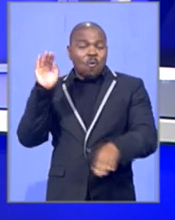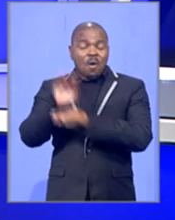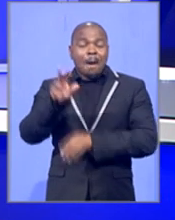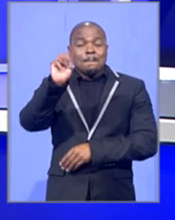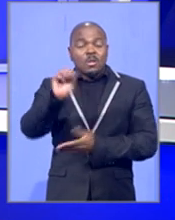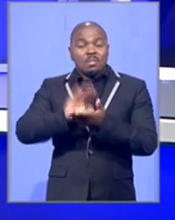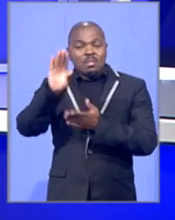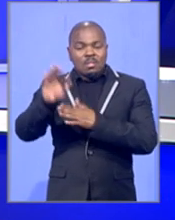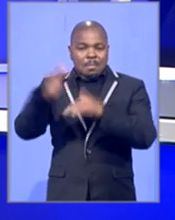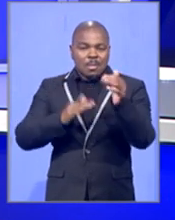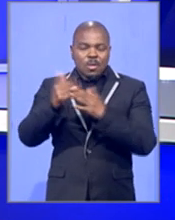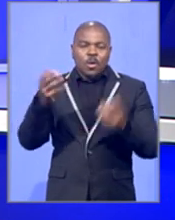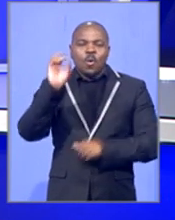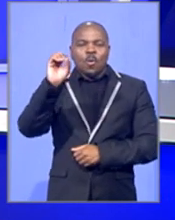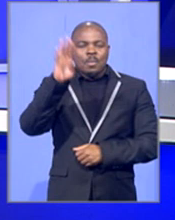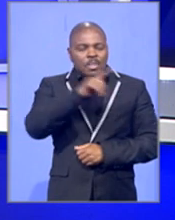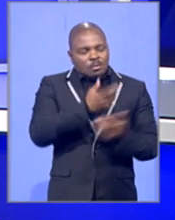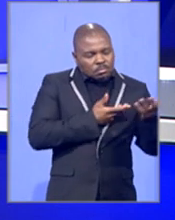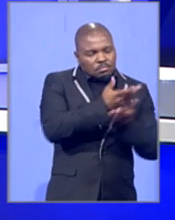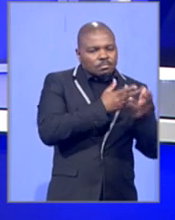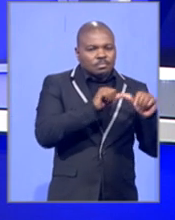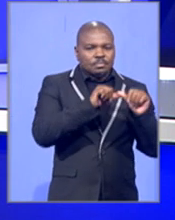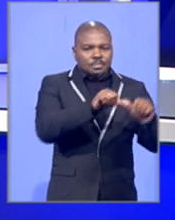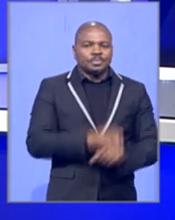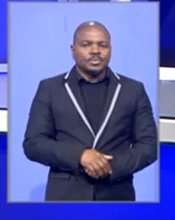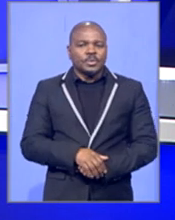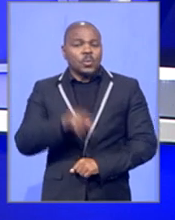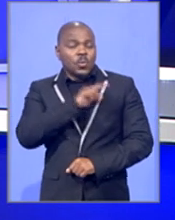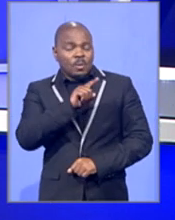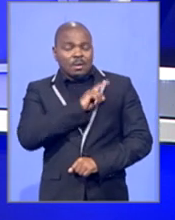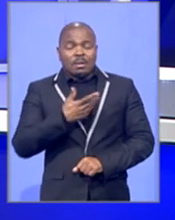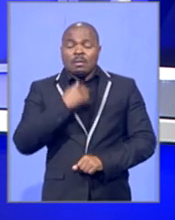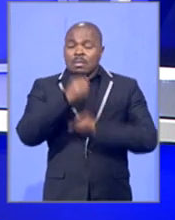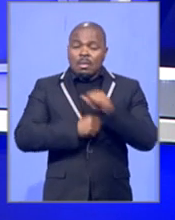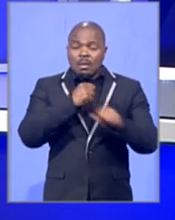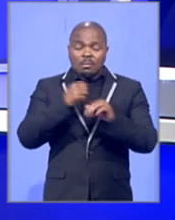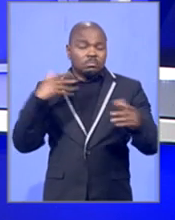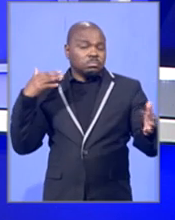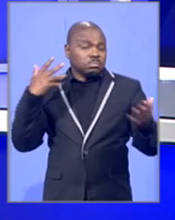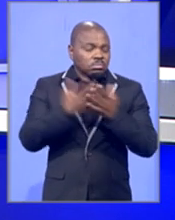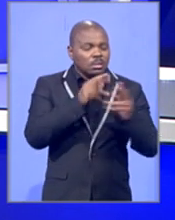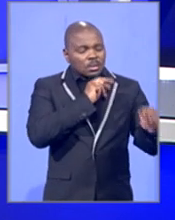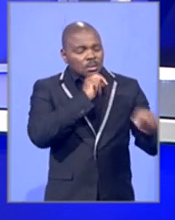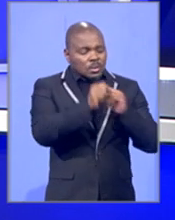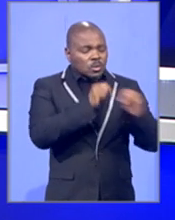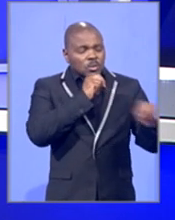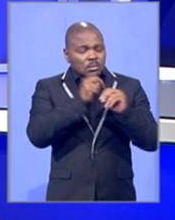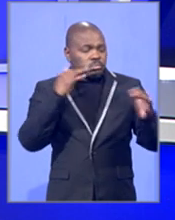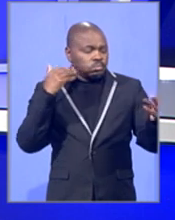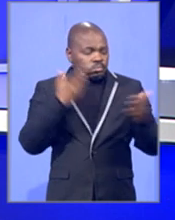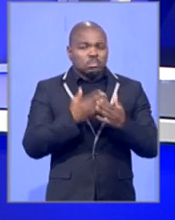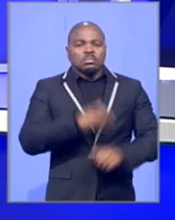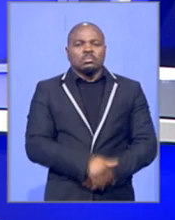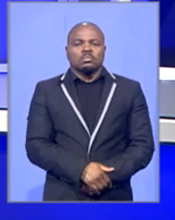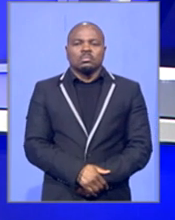dimilione-milione ka toropong ya Bloemfontein di tšwela pele. Se ka morago ga mengwaga e mmalwa ditherišano di thomile.